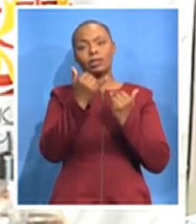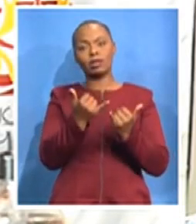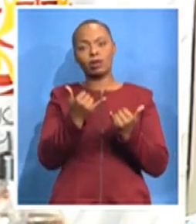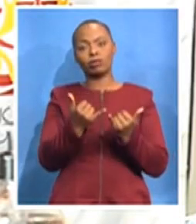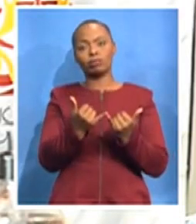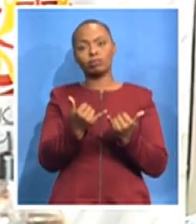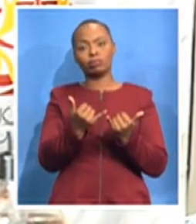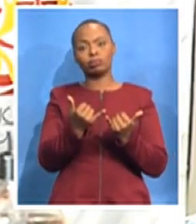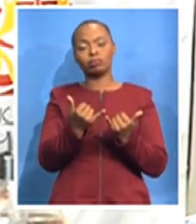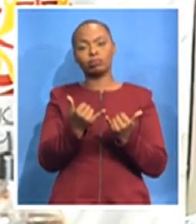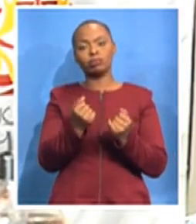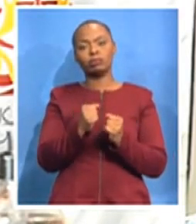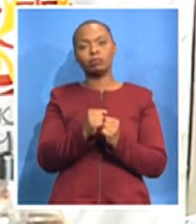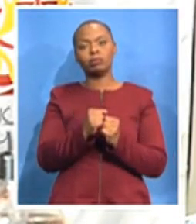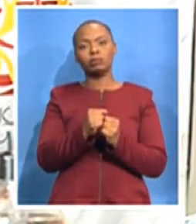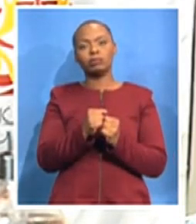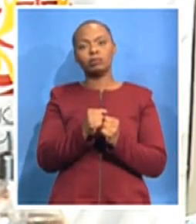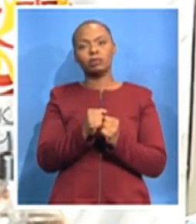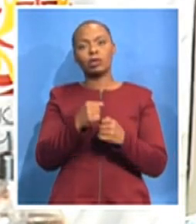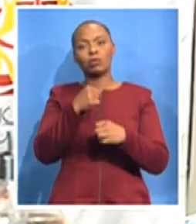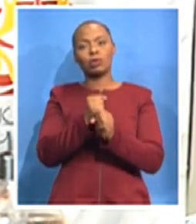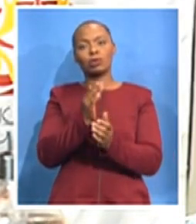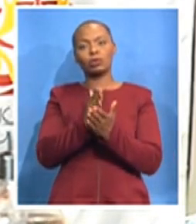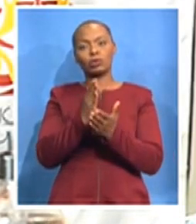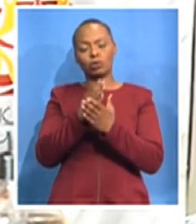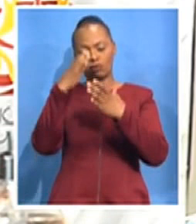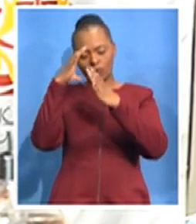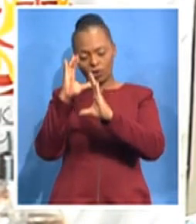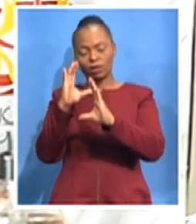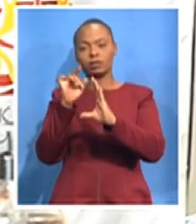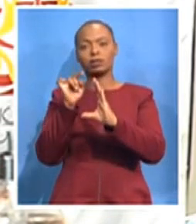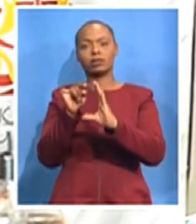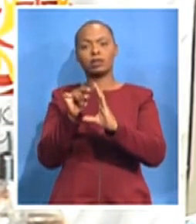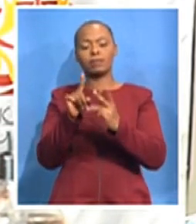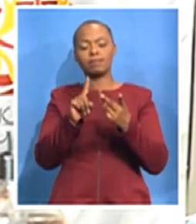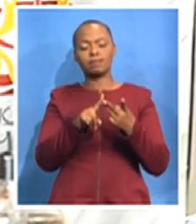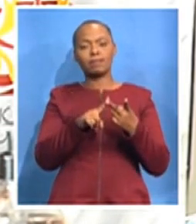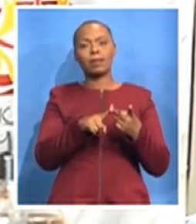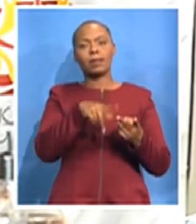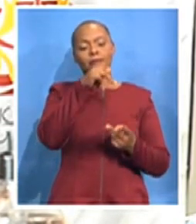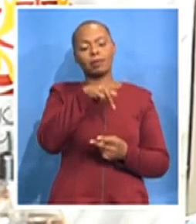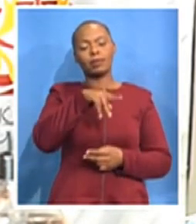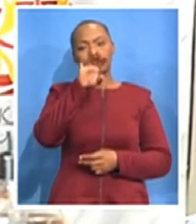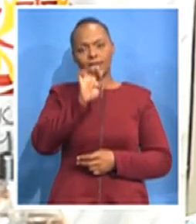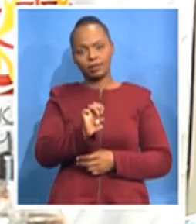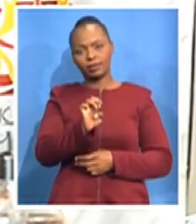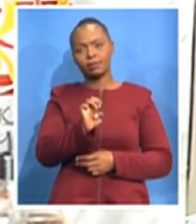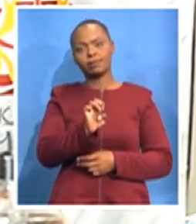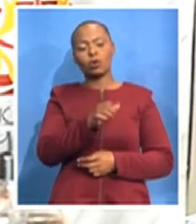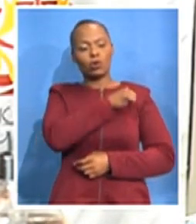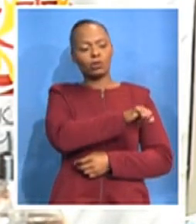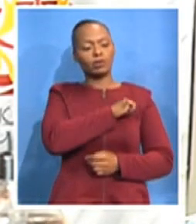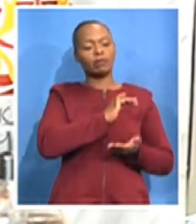To ensure that sufficient and adequate PPEs are received by hospitals upon collection from the depots.